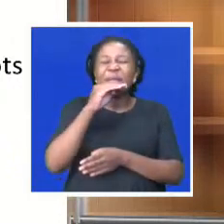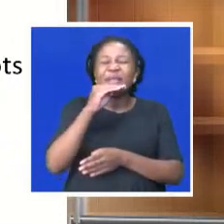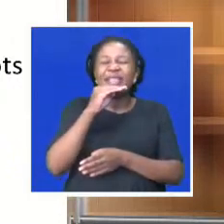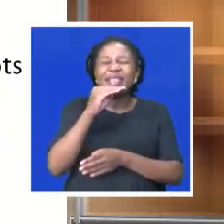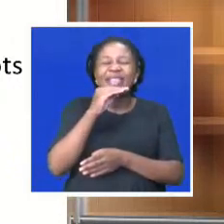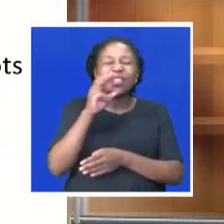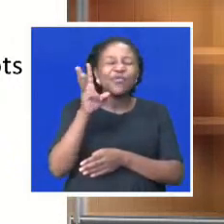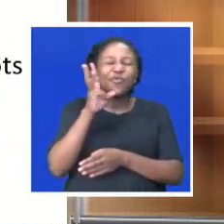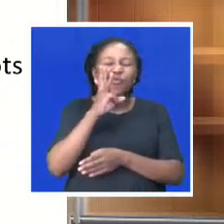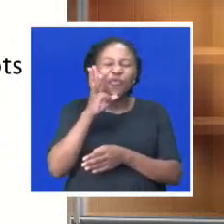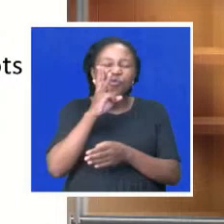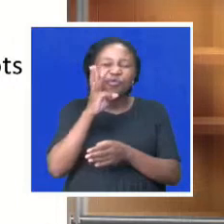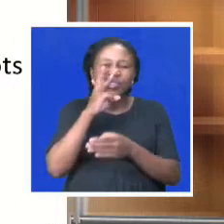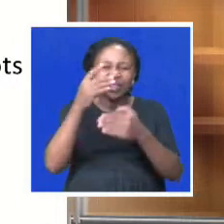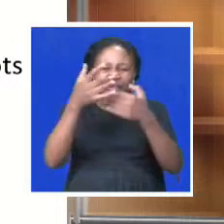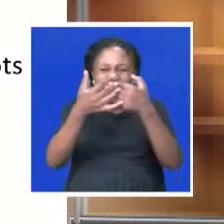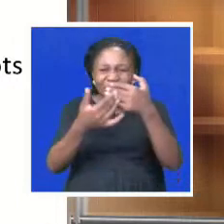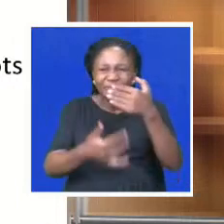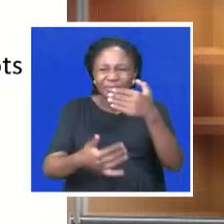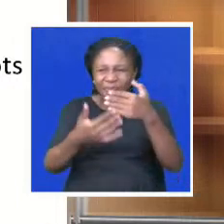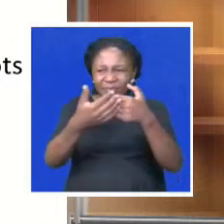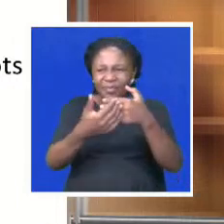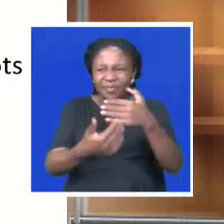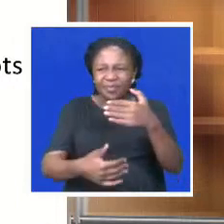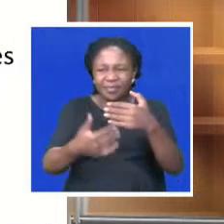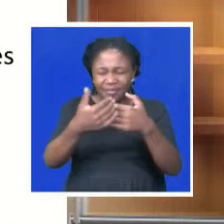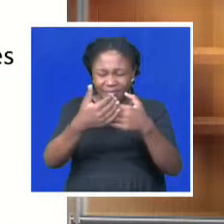out on the journey home.